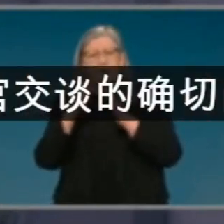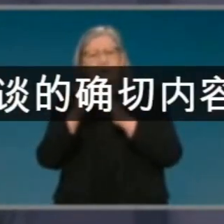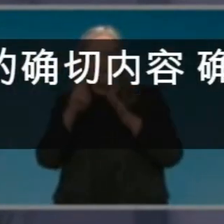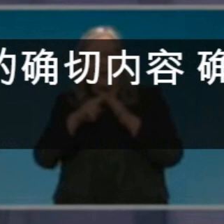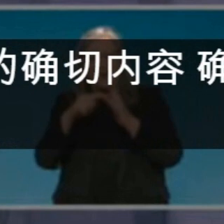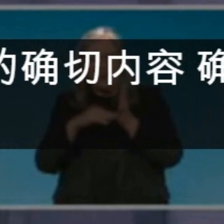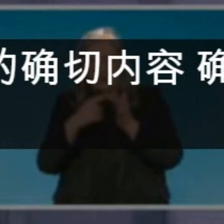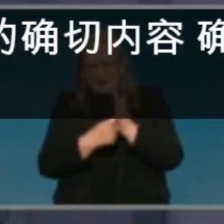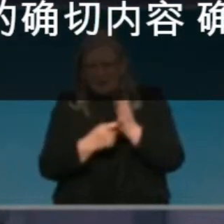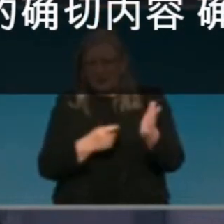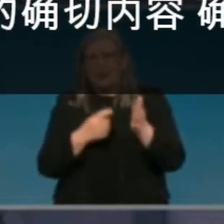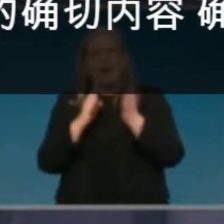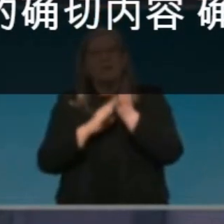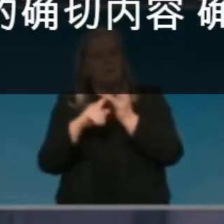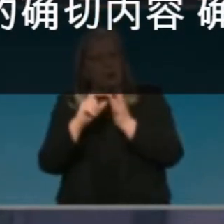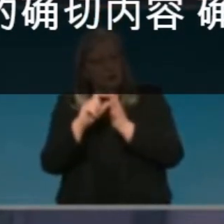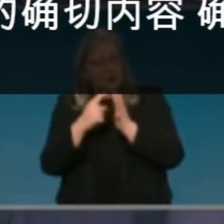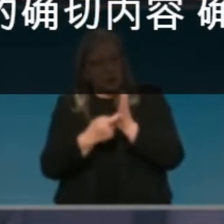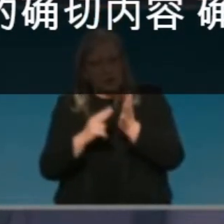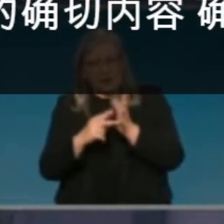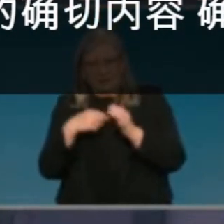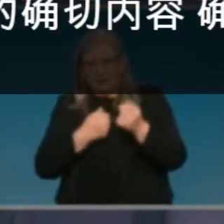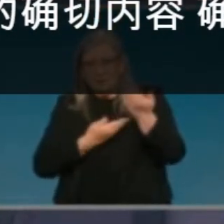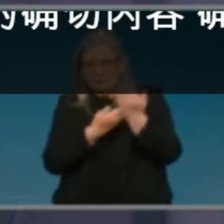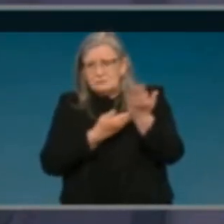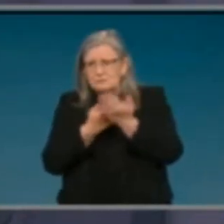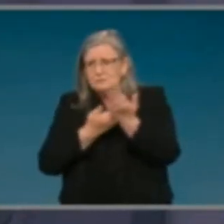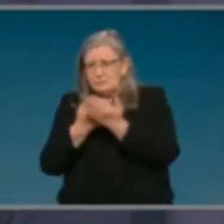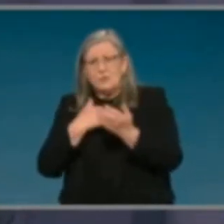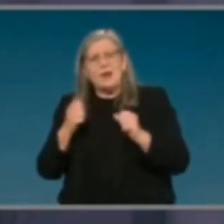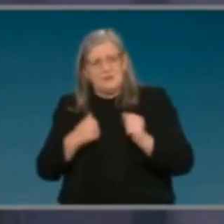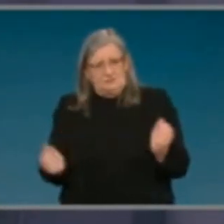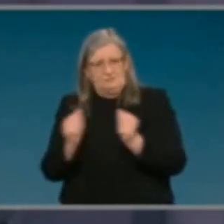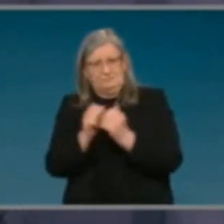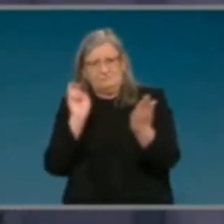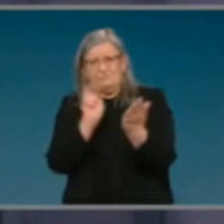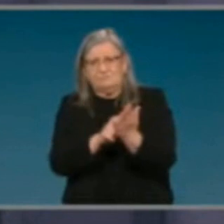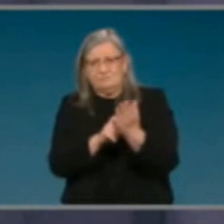that as our contracts had already prepared for variants, that